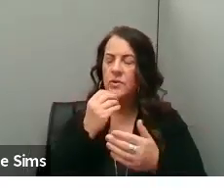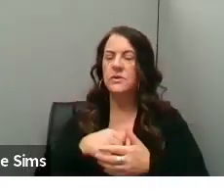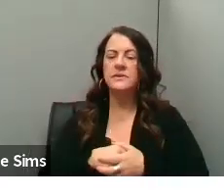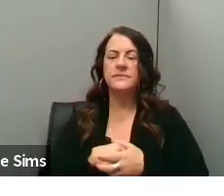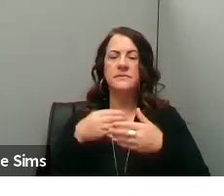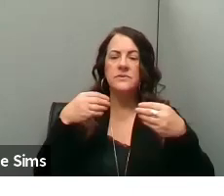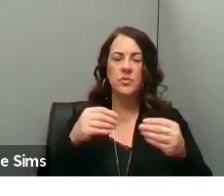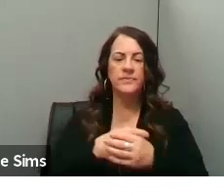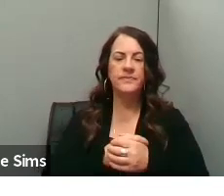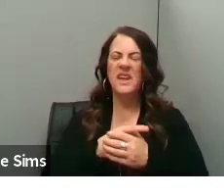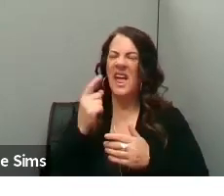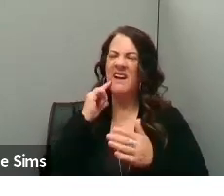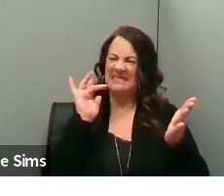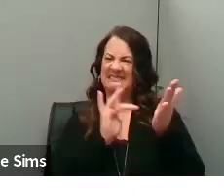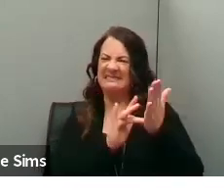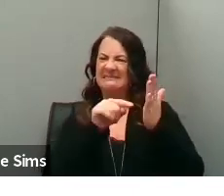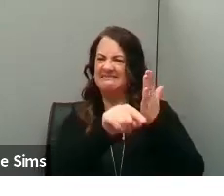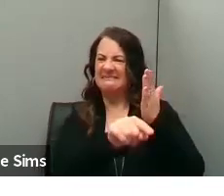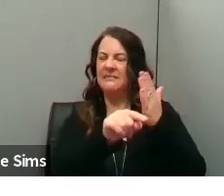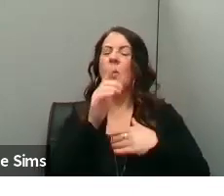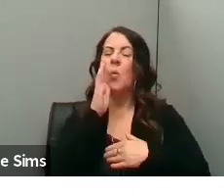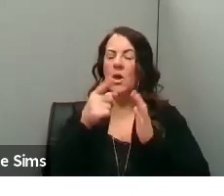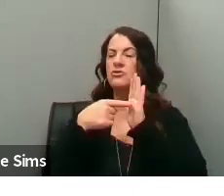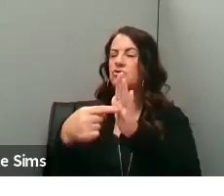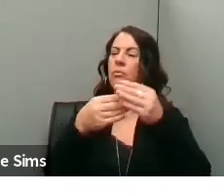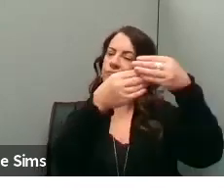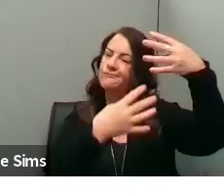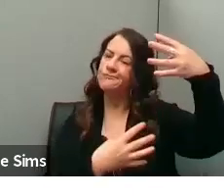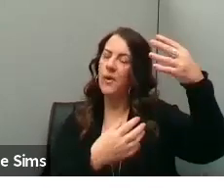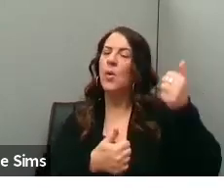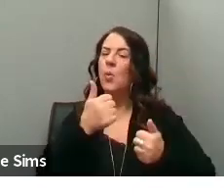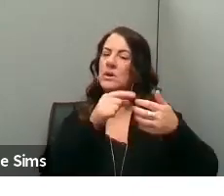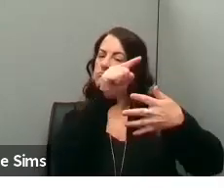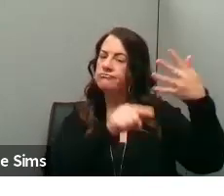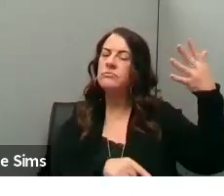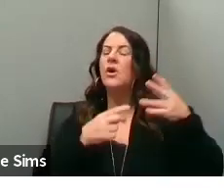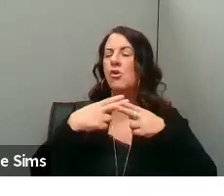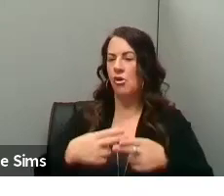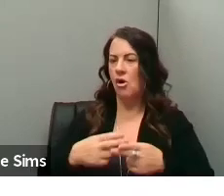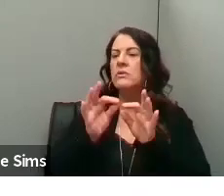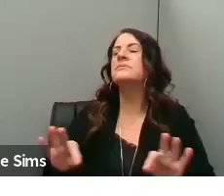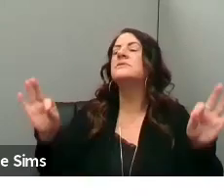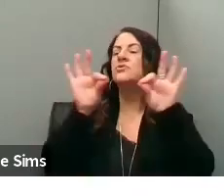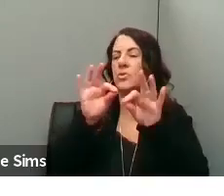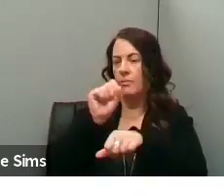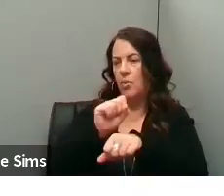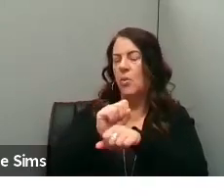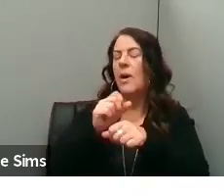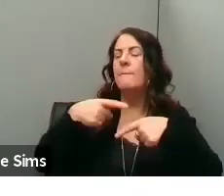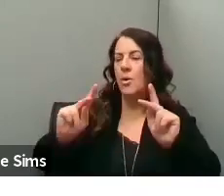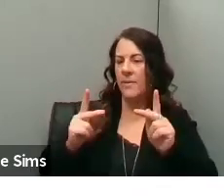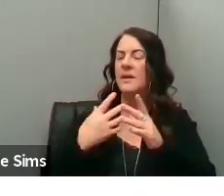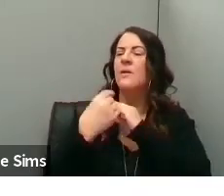of all that the federal government considers an essential employee. Next slide,